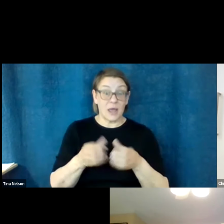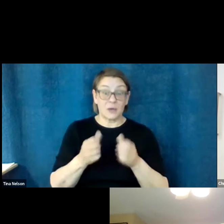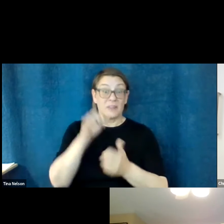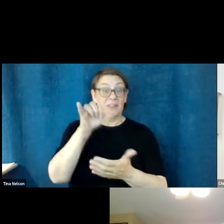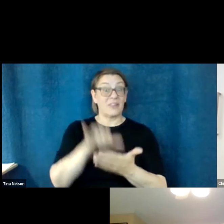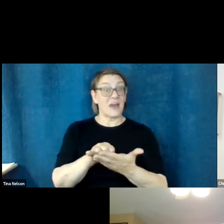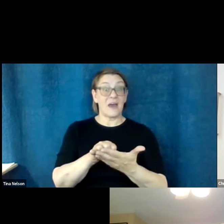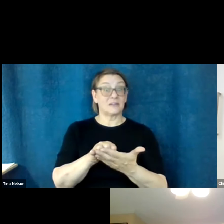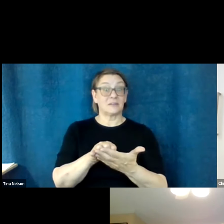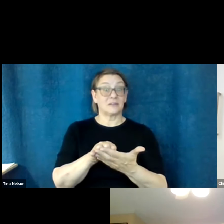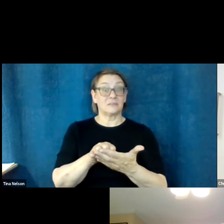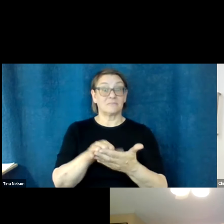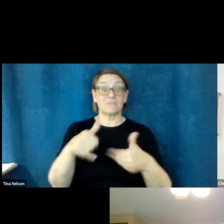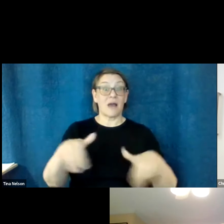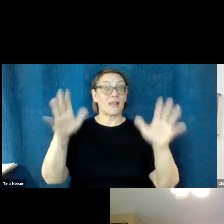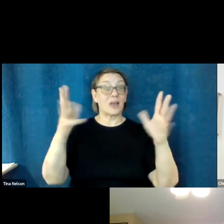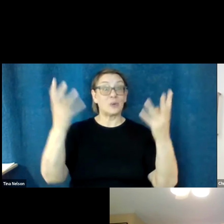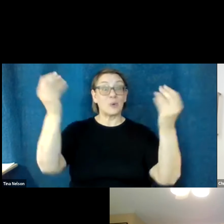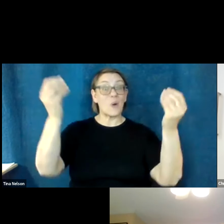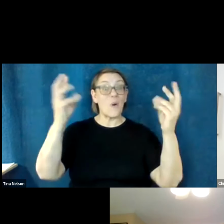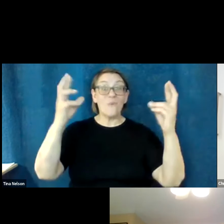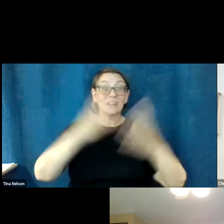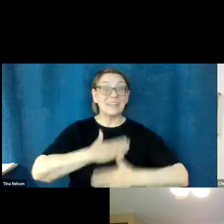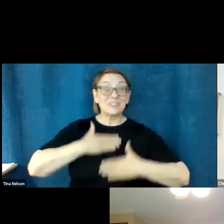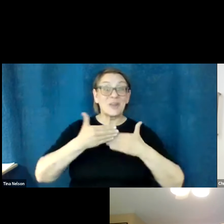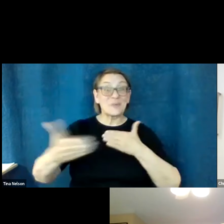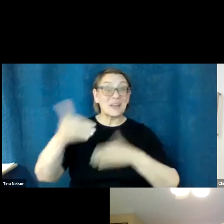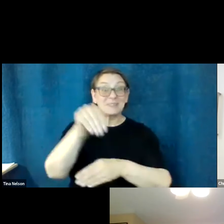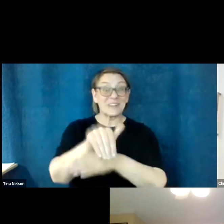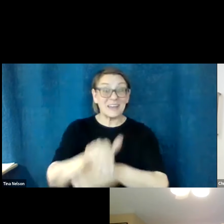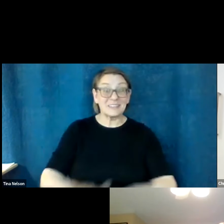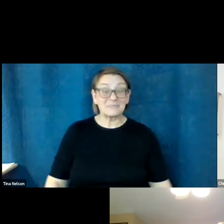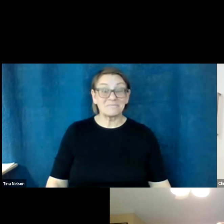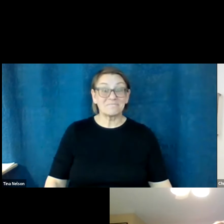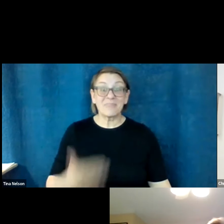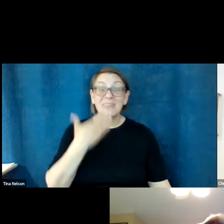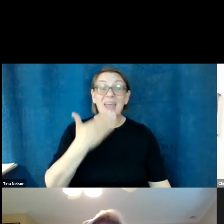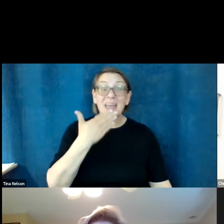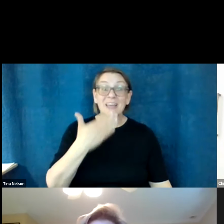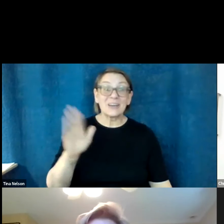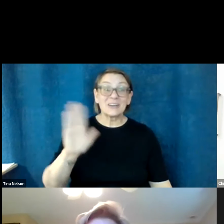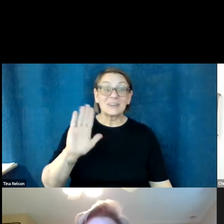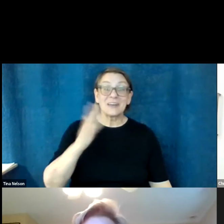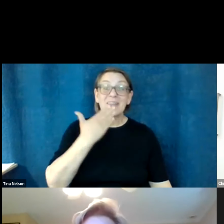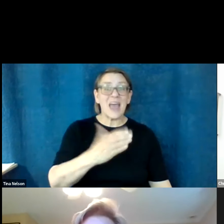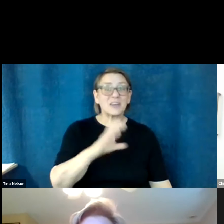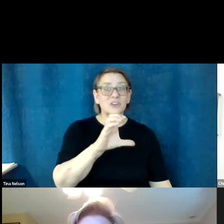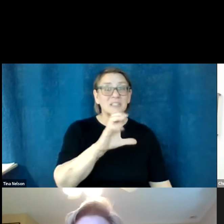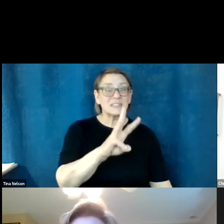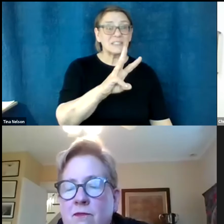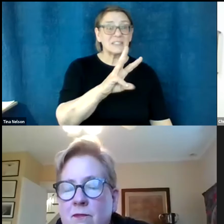that, I'll let everybody go and hope you can enjoy your night. Thank you. Thank you, Christine and